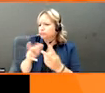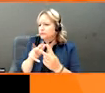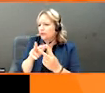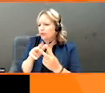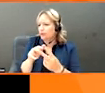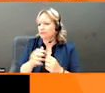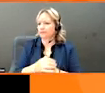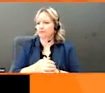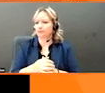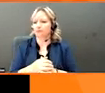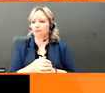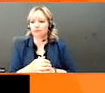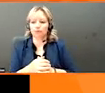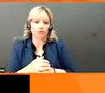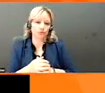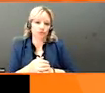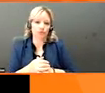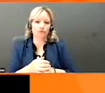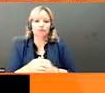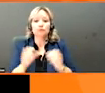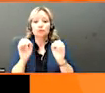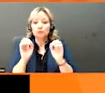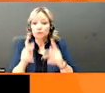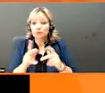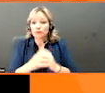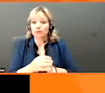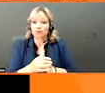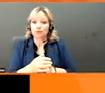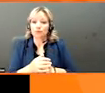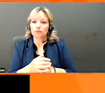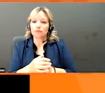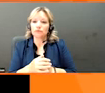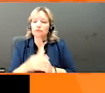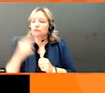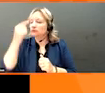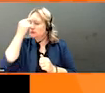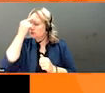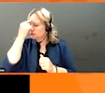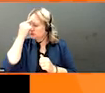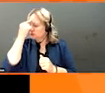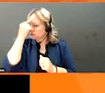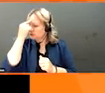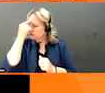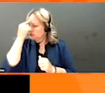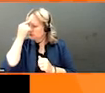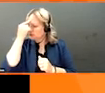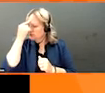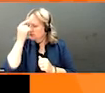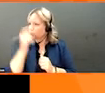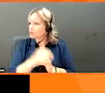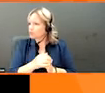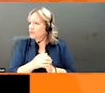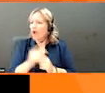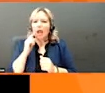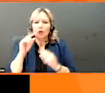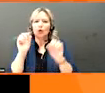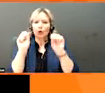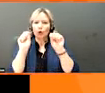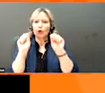I might as well touch on them now. One, do I have something on paper? I mean, I could put